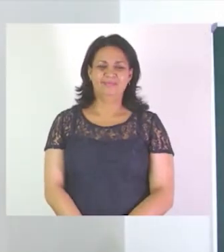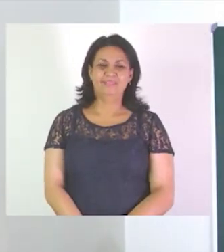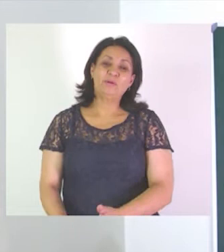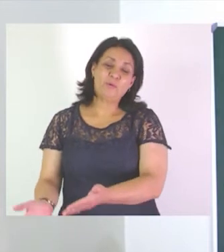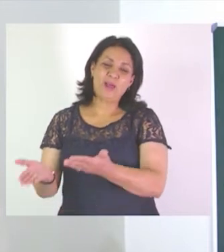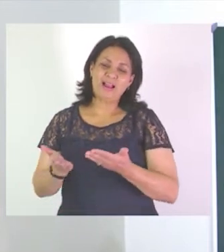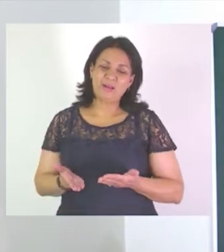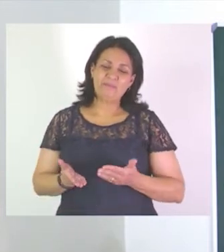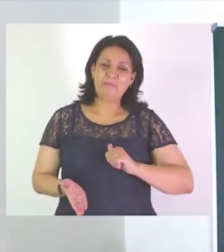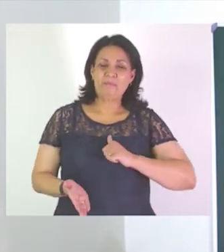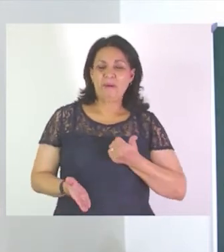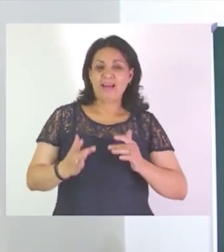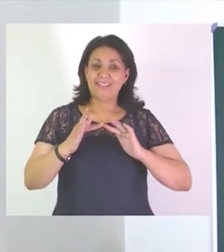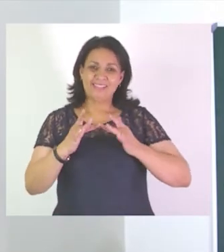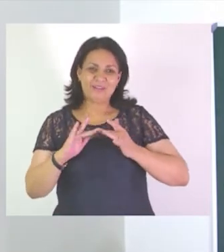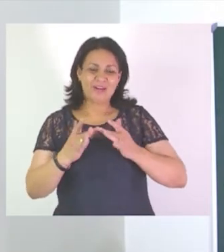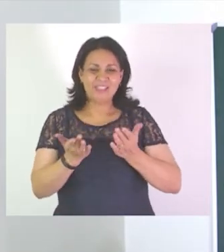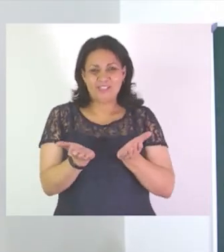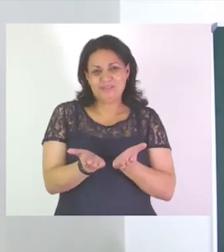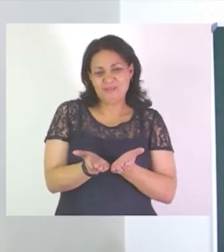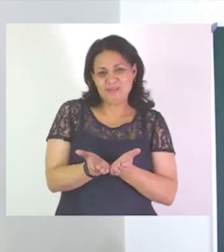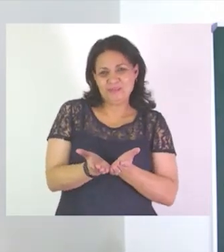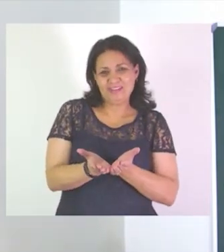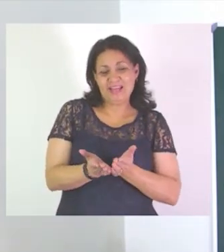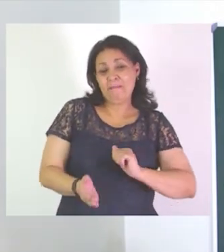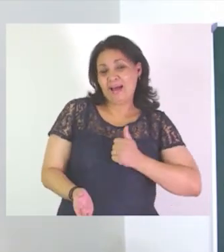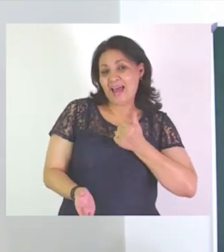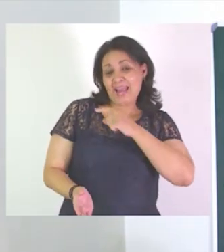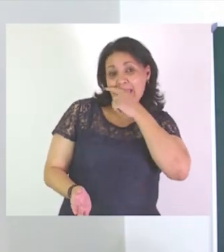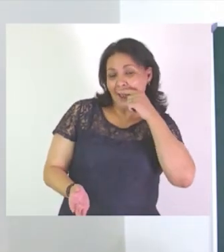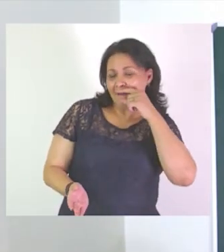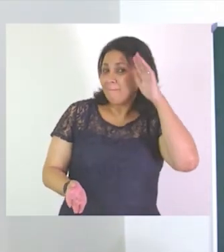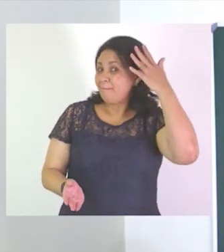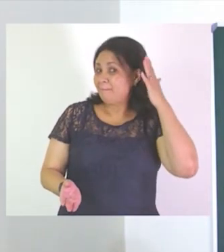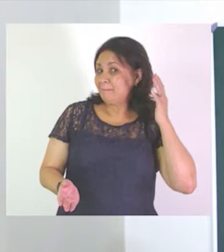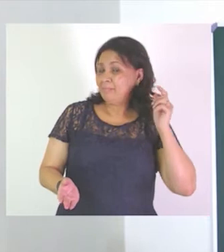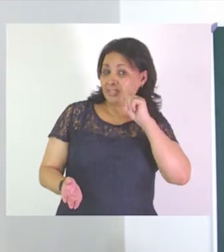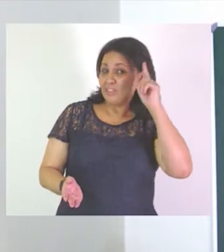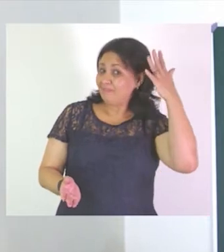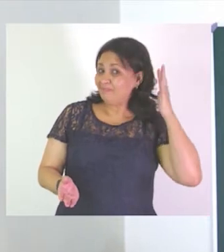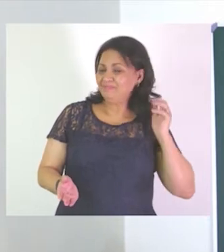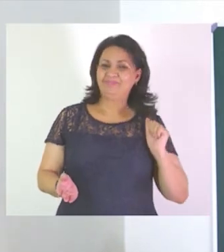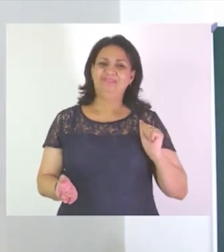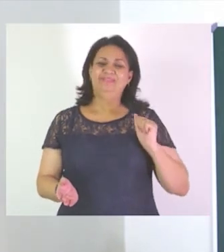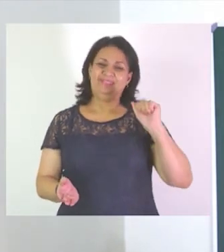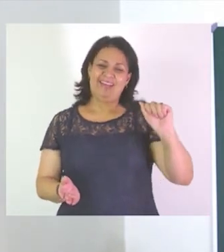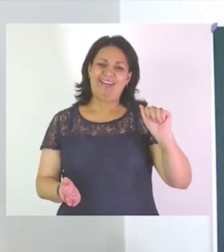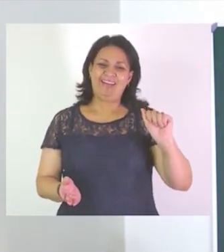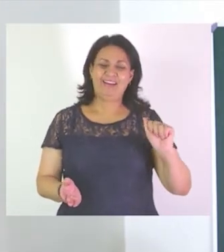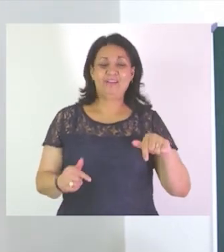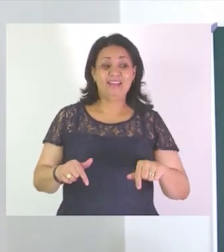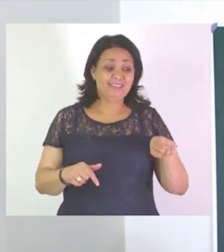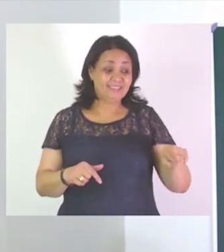Welcome to My Zone Online School. My name is Teacher Mutsa and today I have a special friend joining